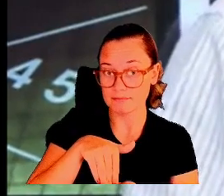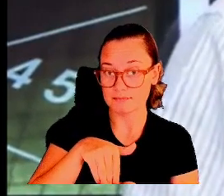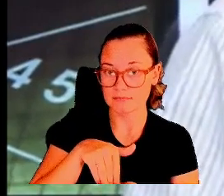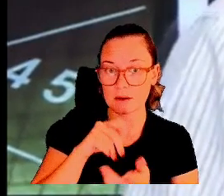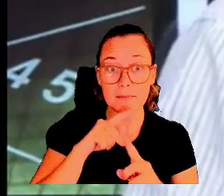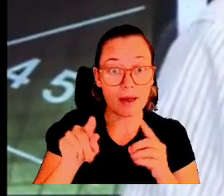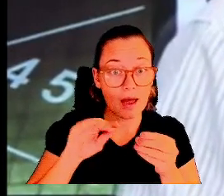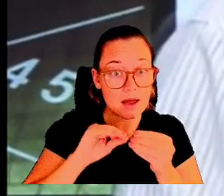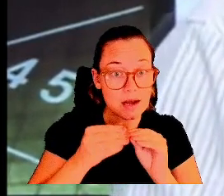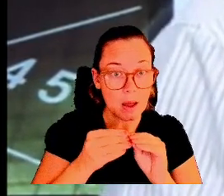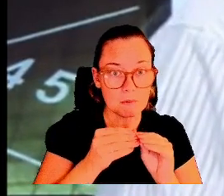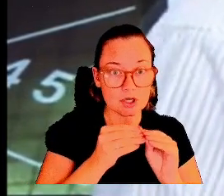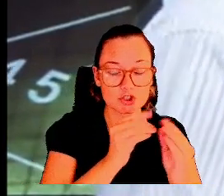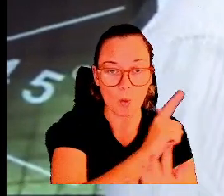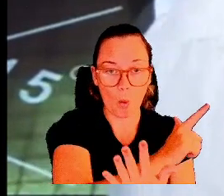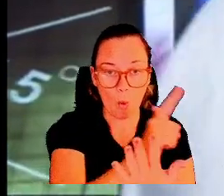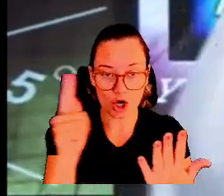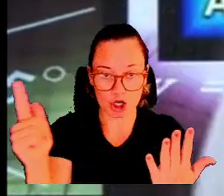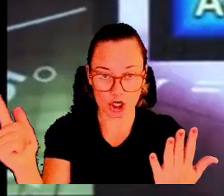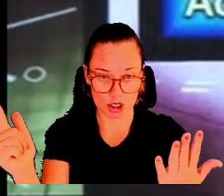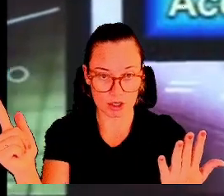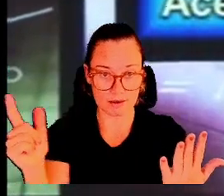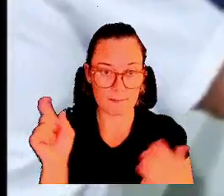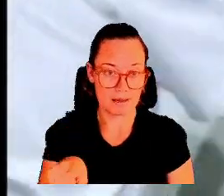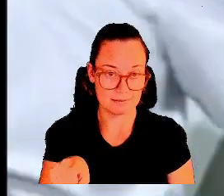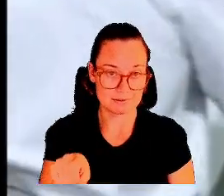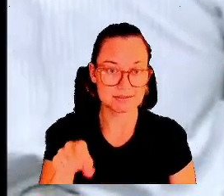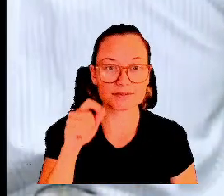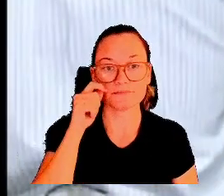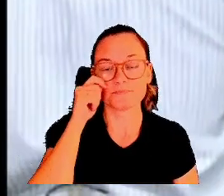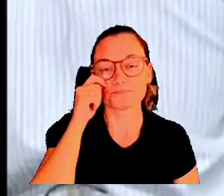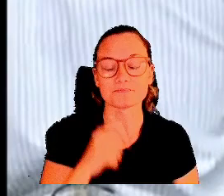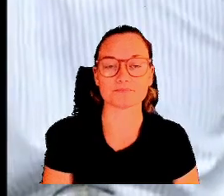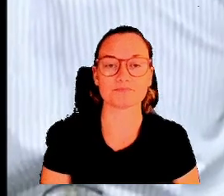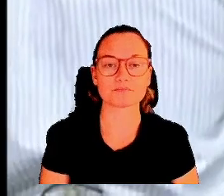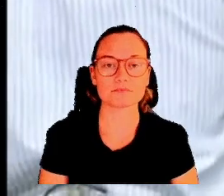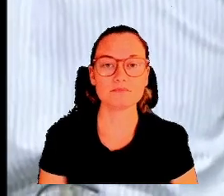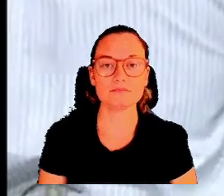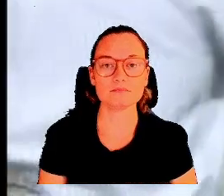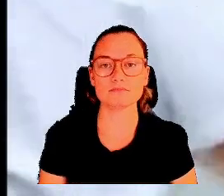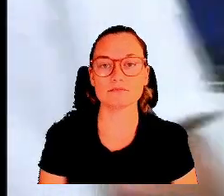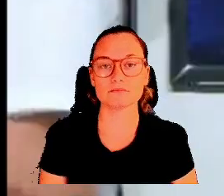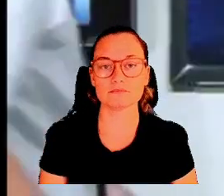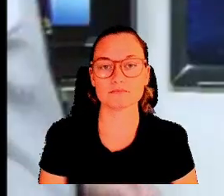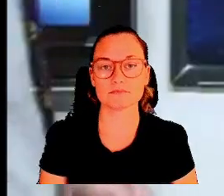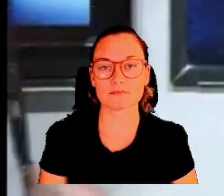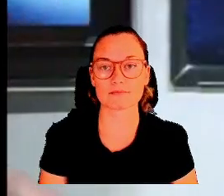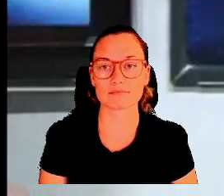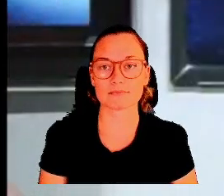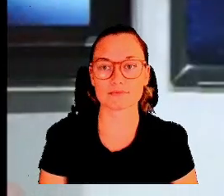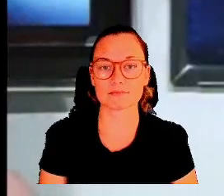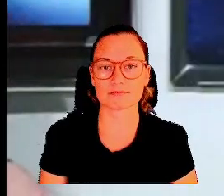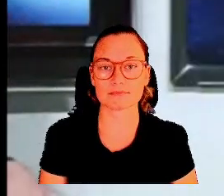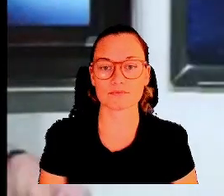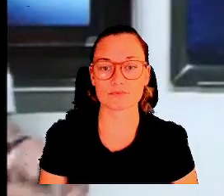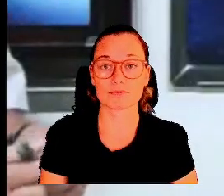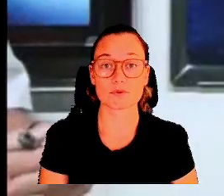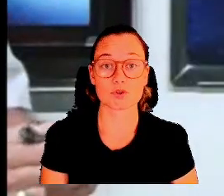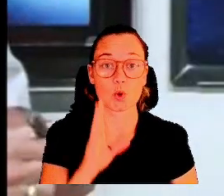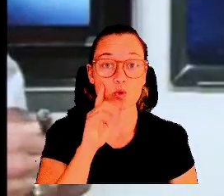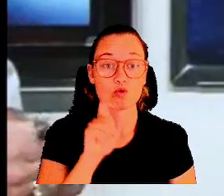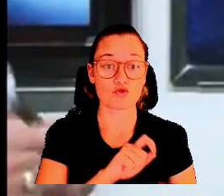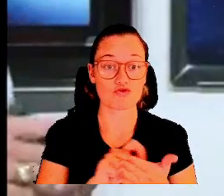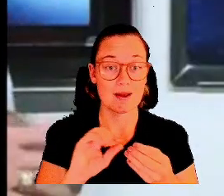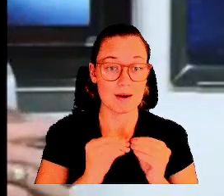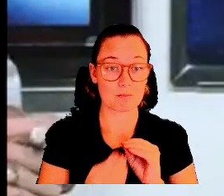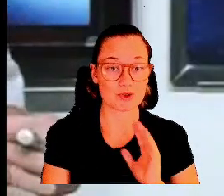order to find the middle. So what I'm going to do here is rewrite my numbers. I hope you